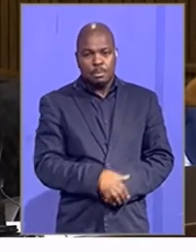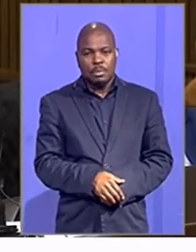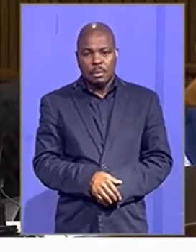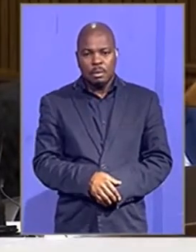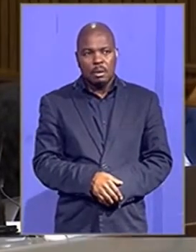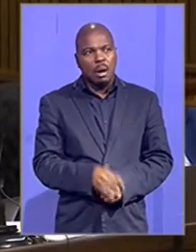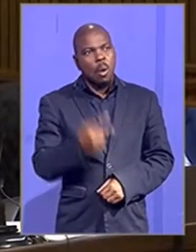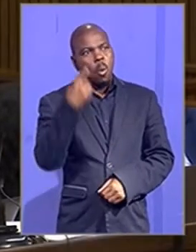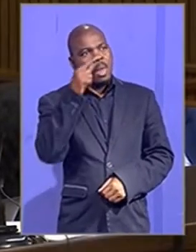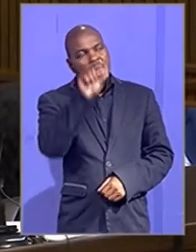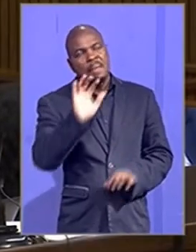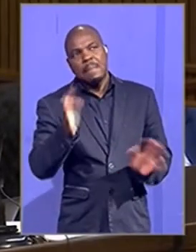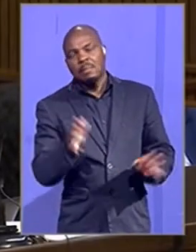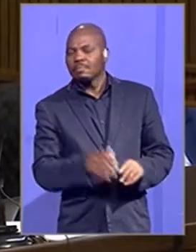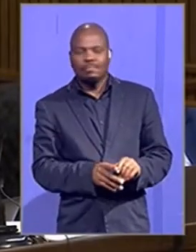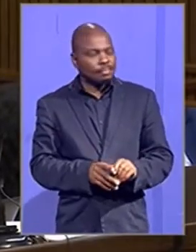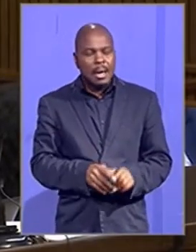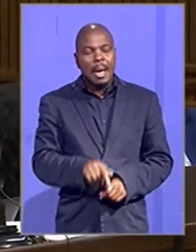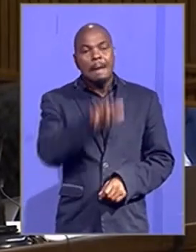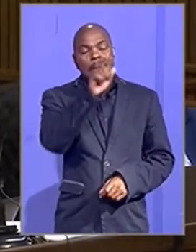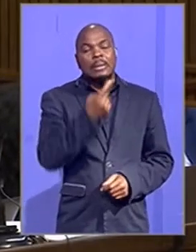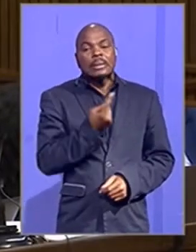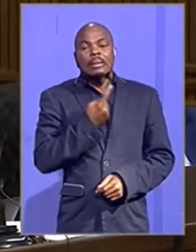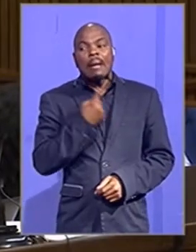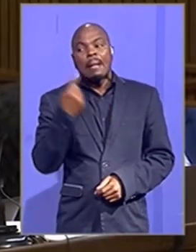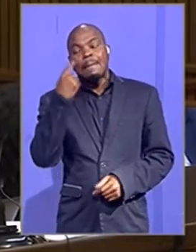not just witness, eyewitness,